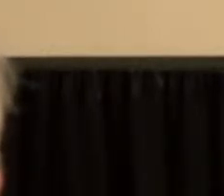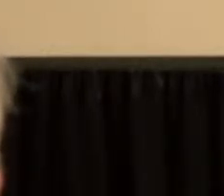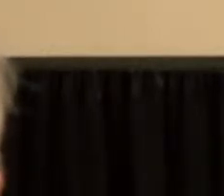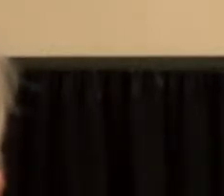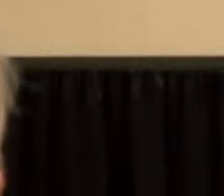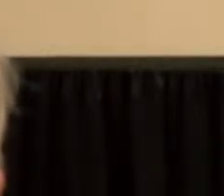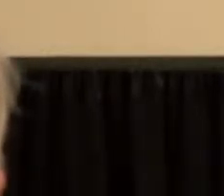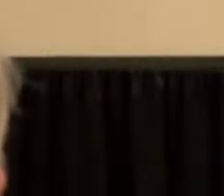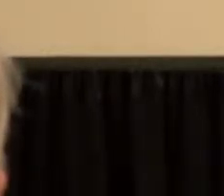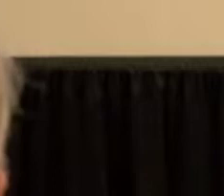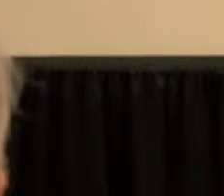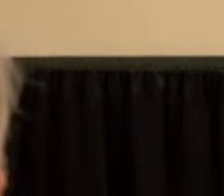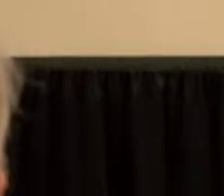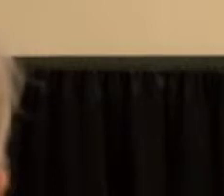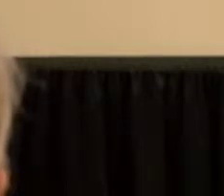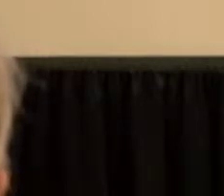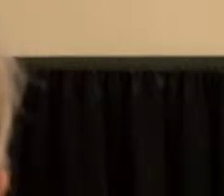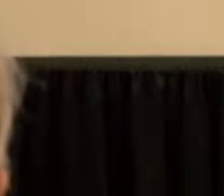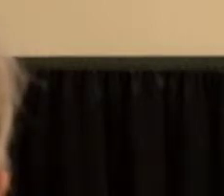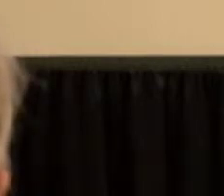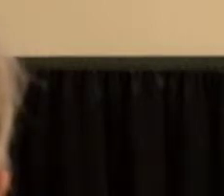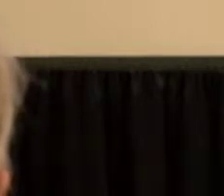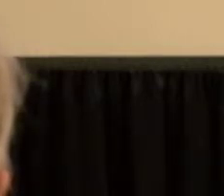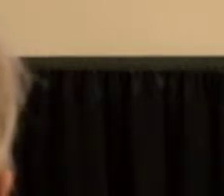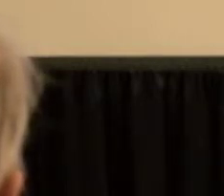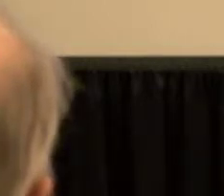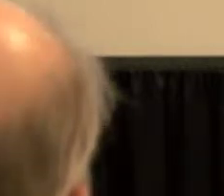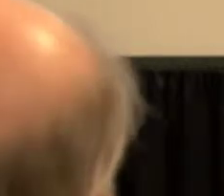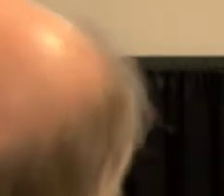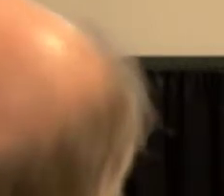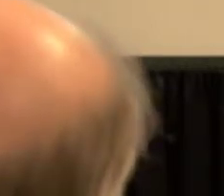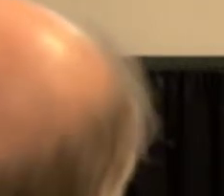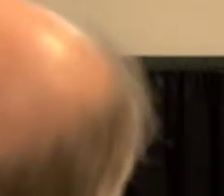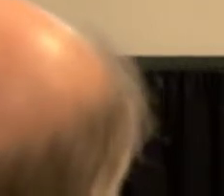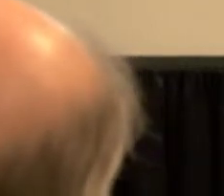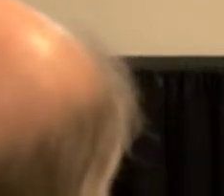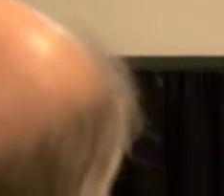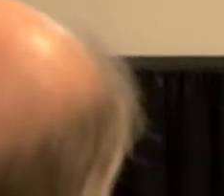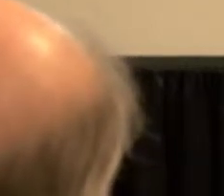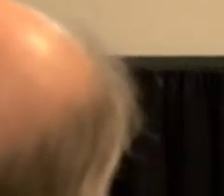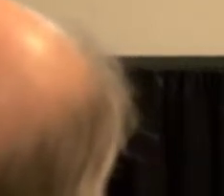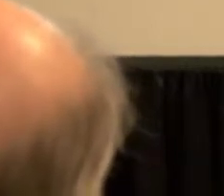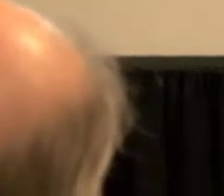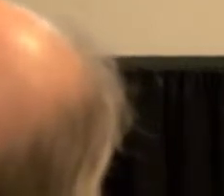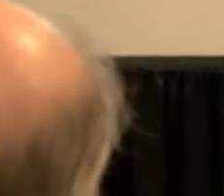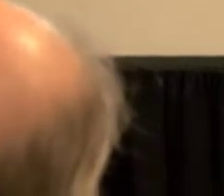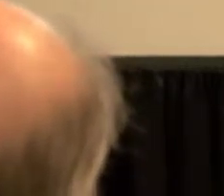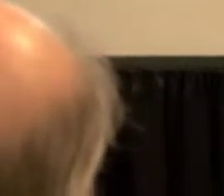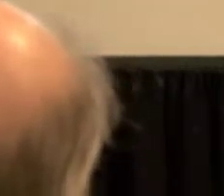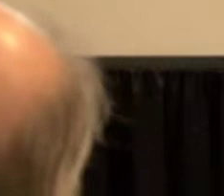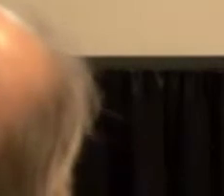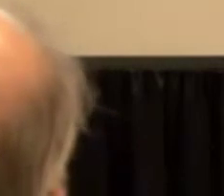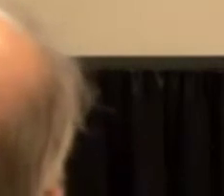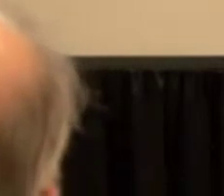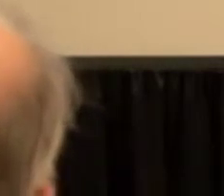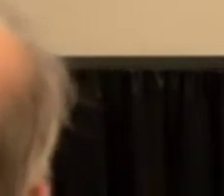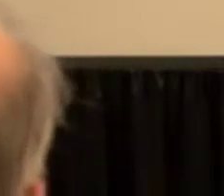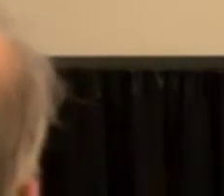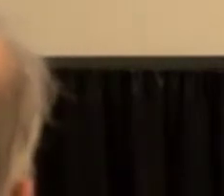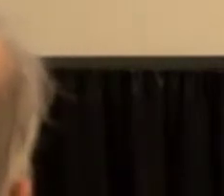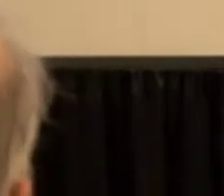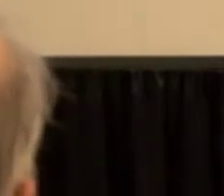How do we know that somebody is truly a tough kid? These are the things that we did this morning. Clearly define the behavior, collect the data,